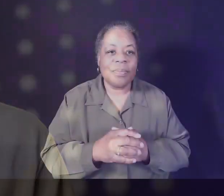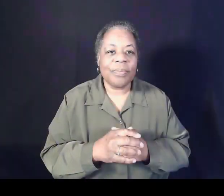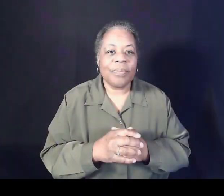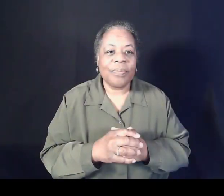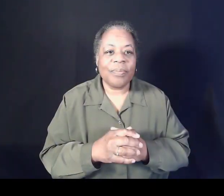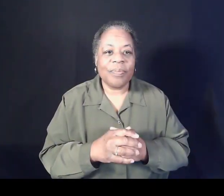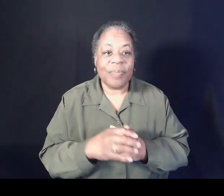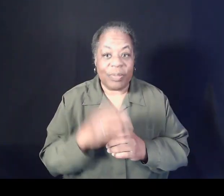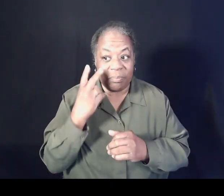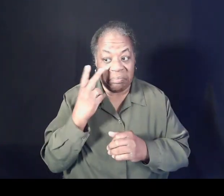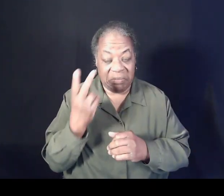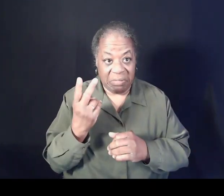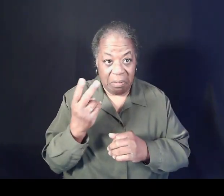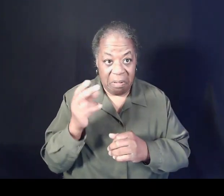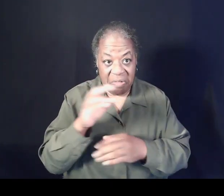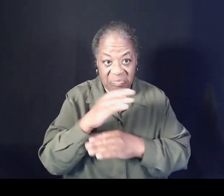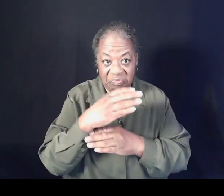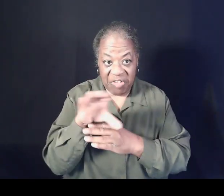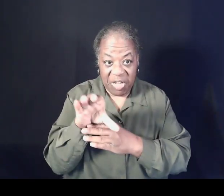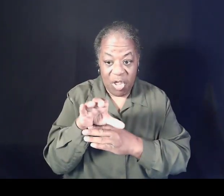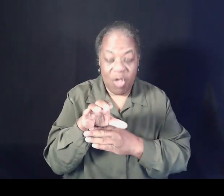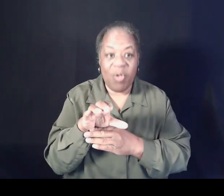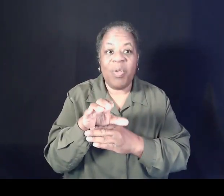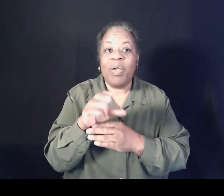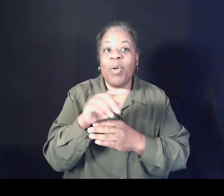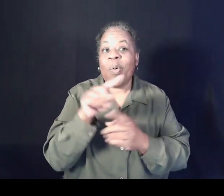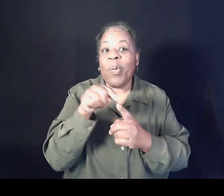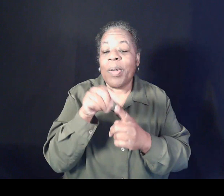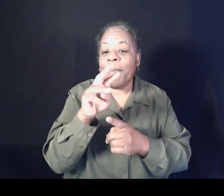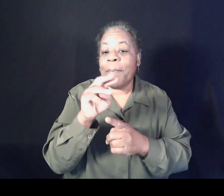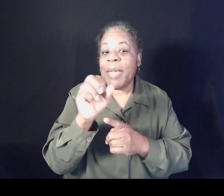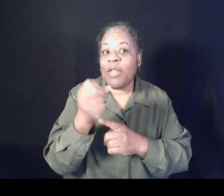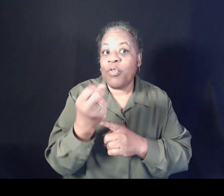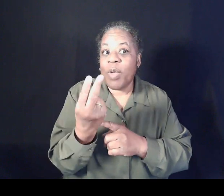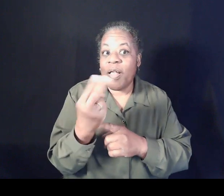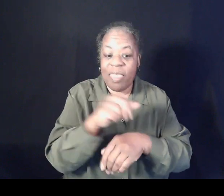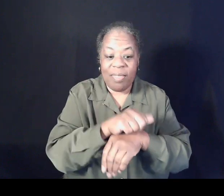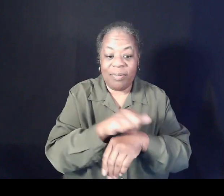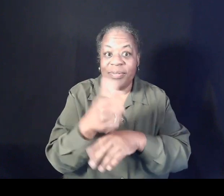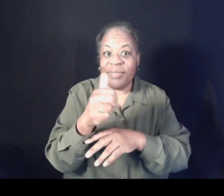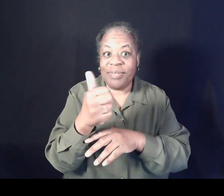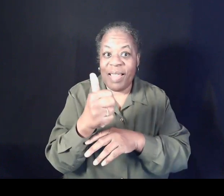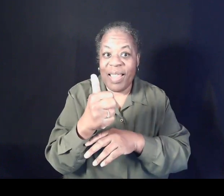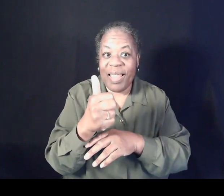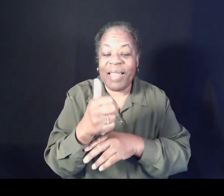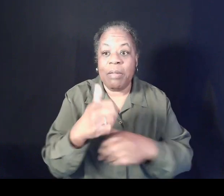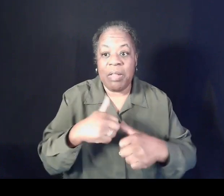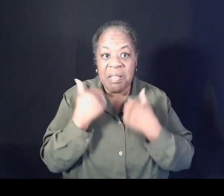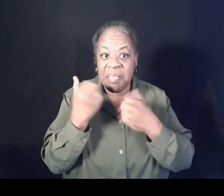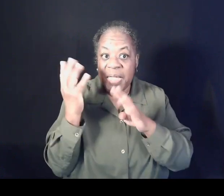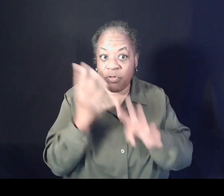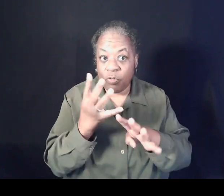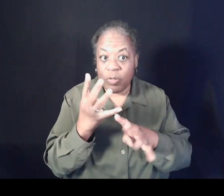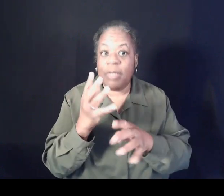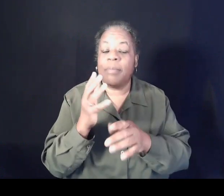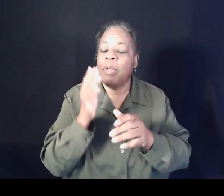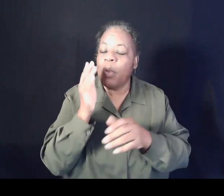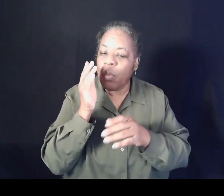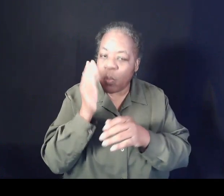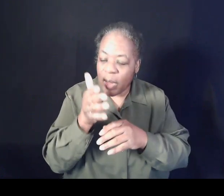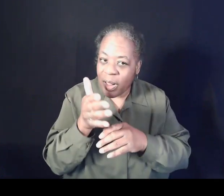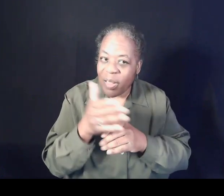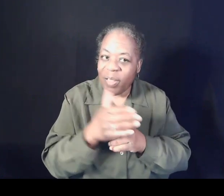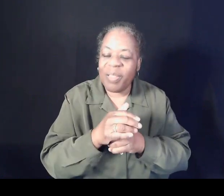As you saw, One Church Sunday is May 12th at 10 a.m. in Lowell. And yes, of course, we will be live streaming the event for all of you on the